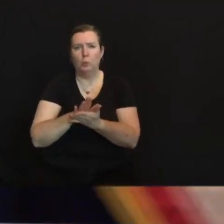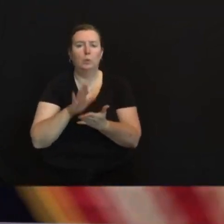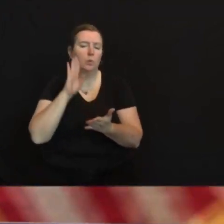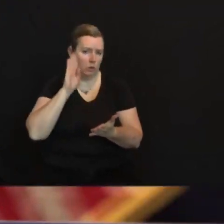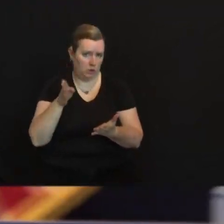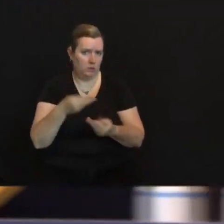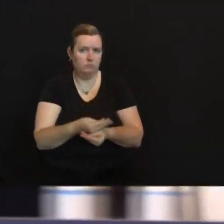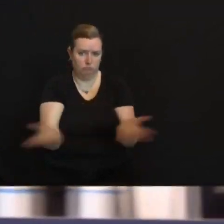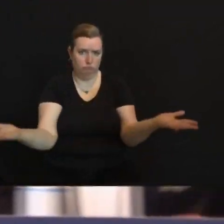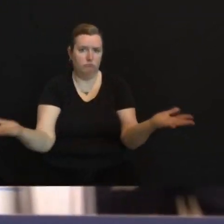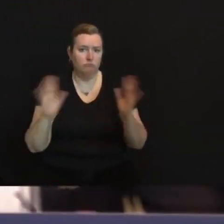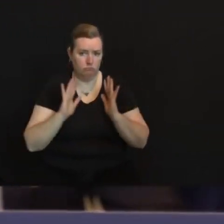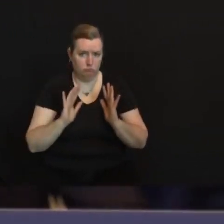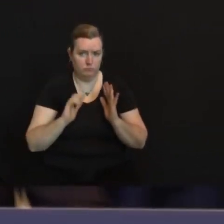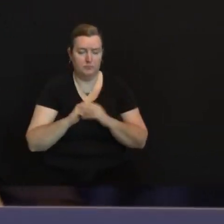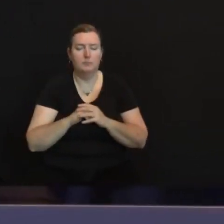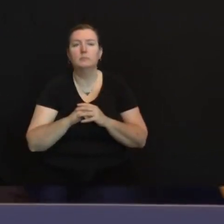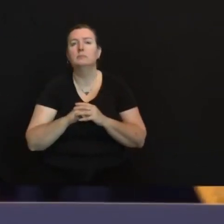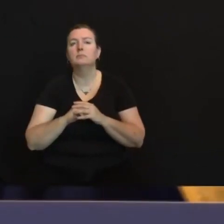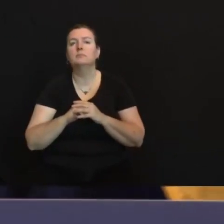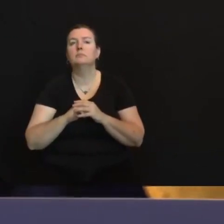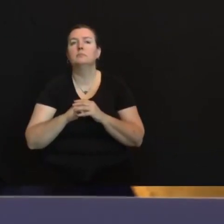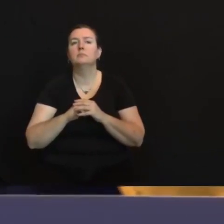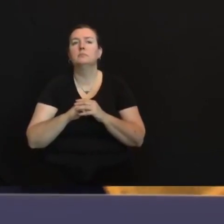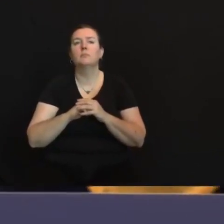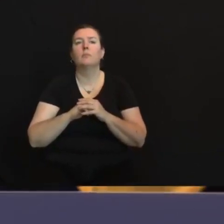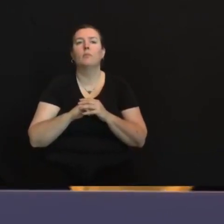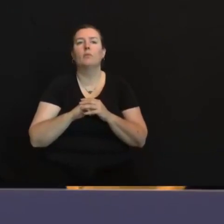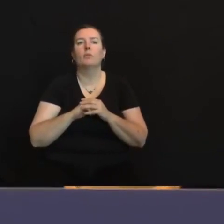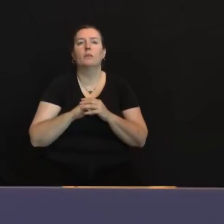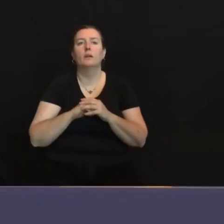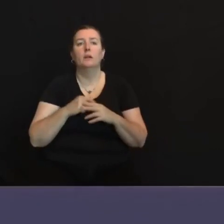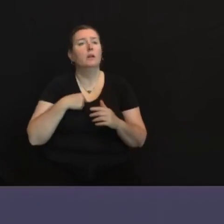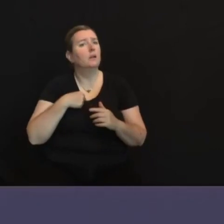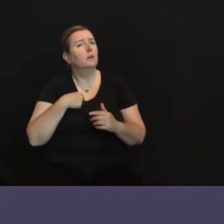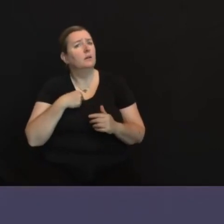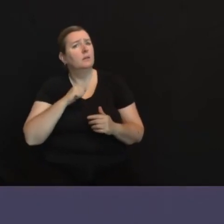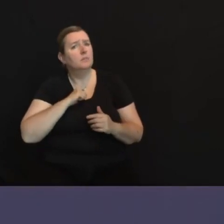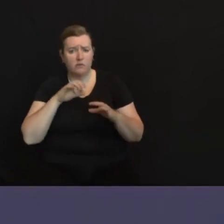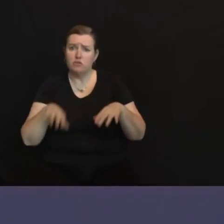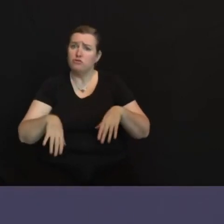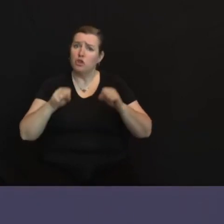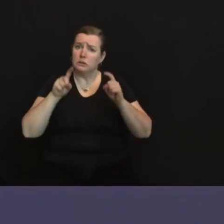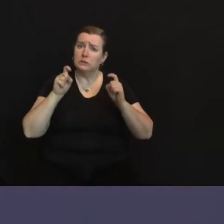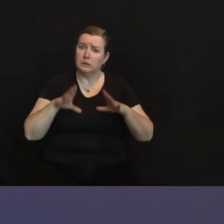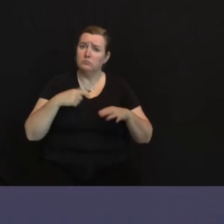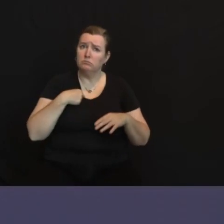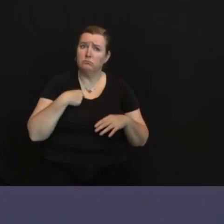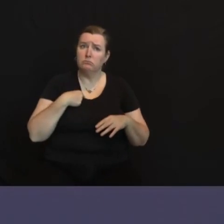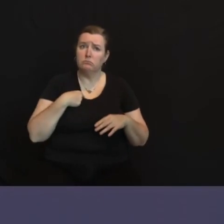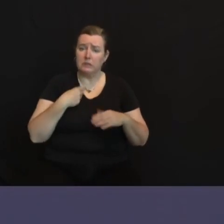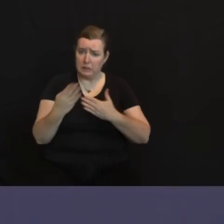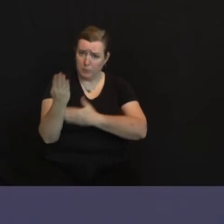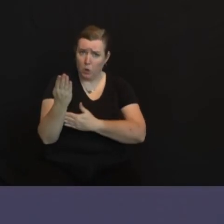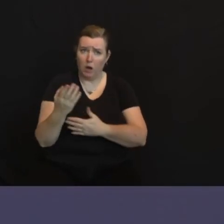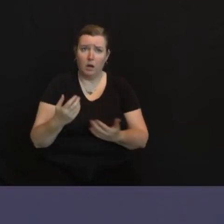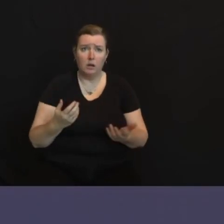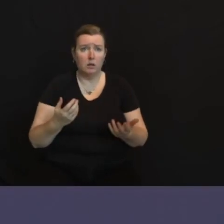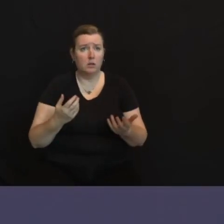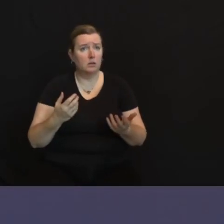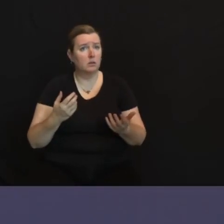I actually took that test this morning for the first time, and it's exactly what they said